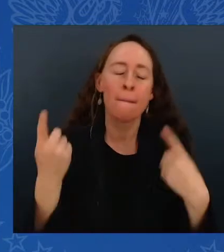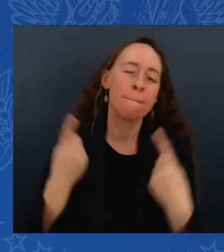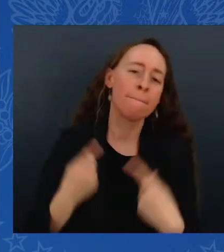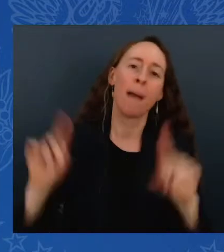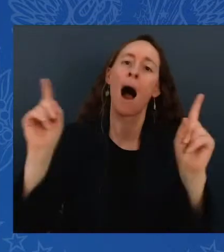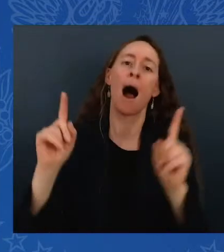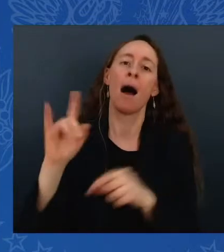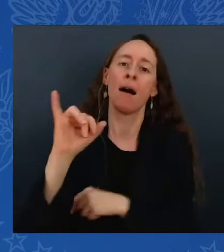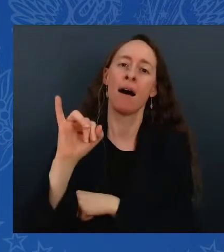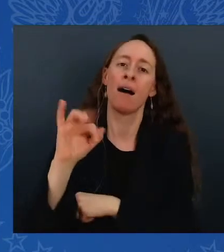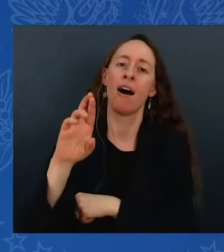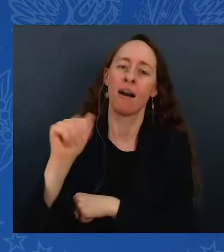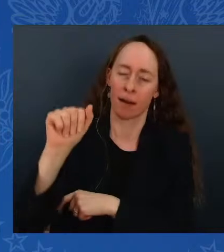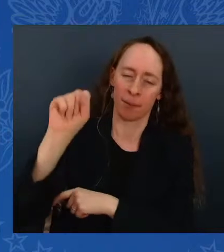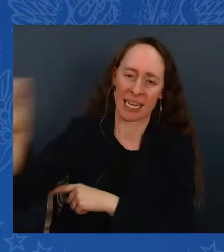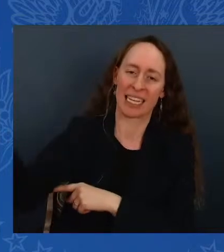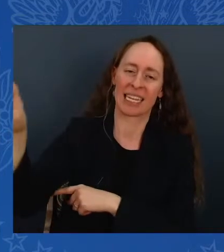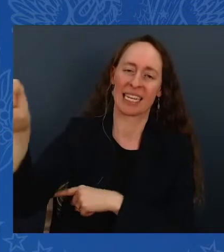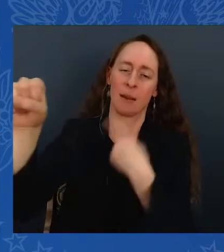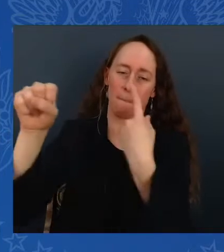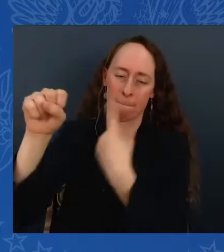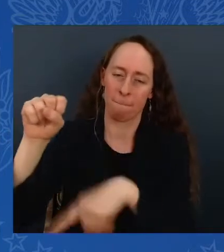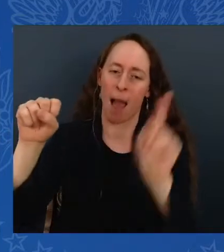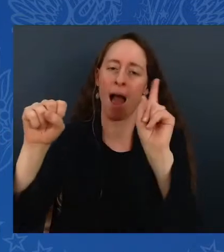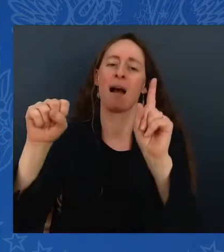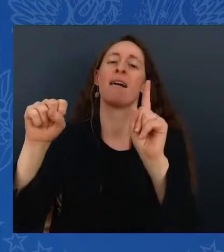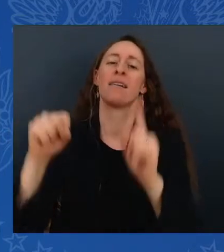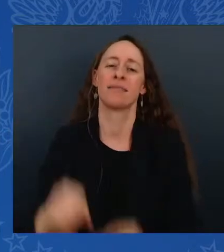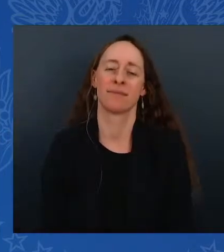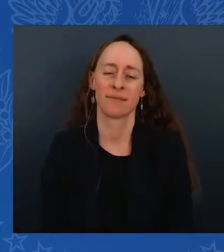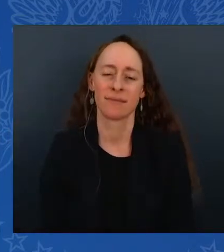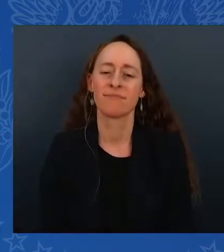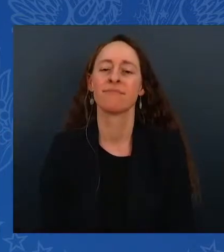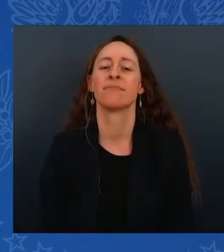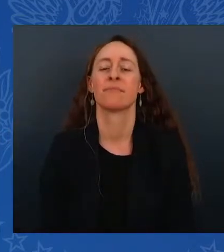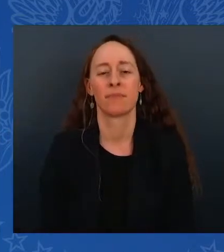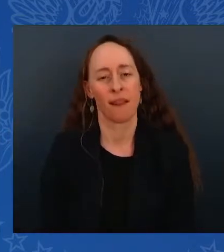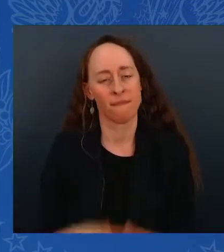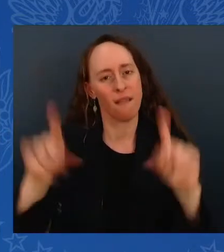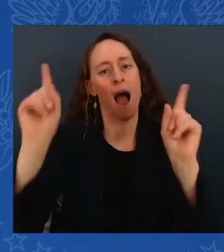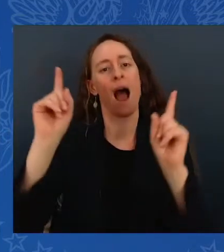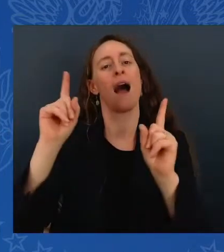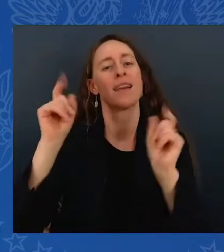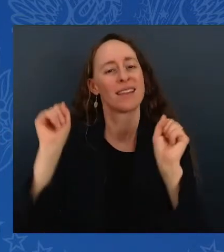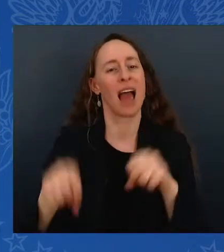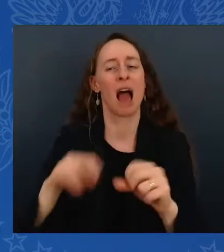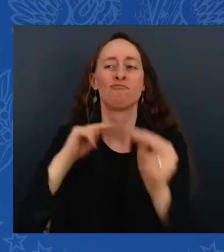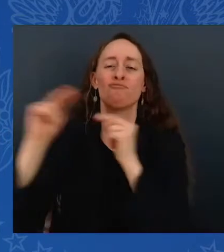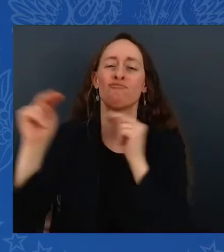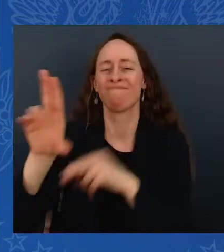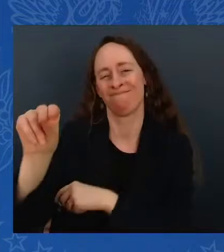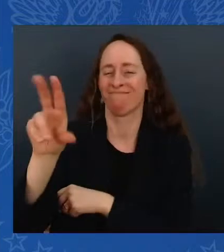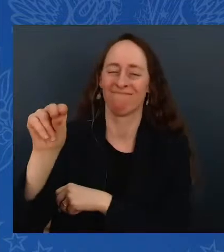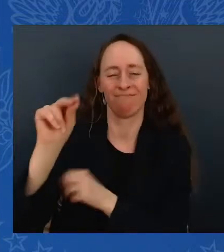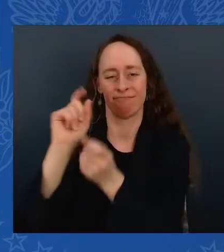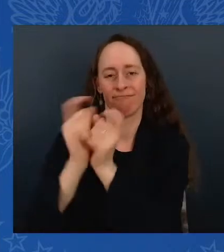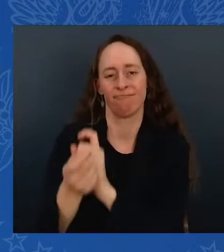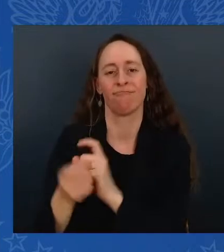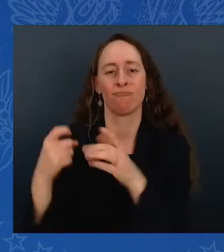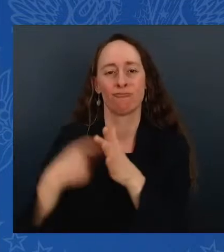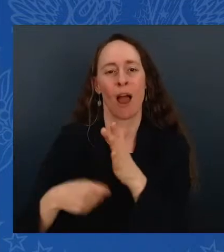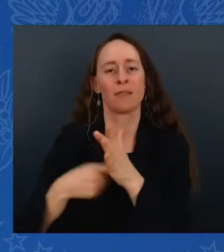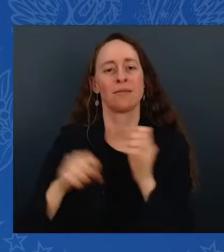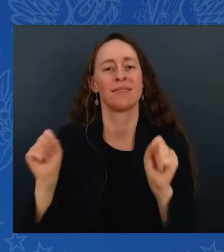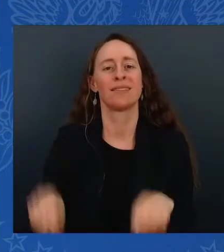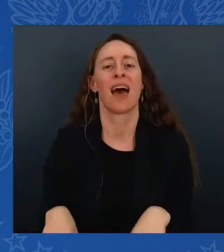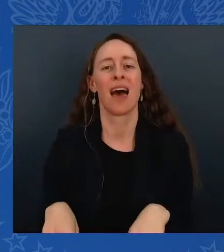finally gave Medicare the power to negotiate lower prescription drug prices. And now, Millions of seniors have diabetes,